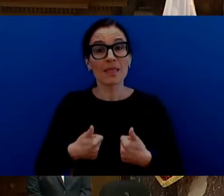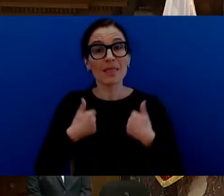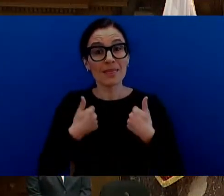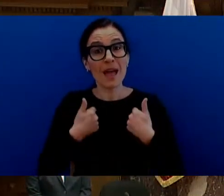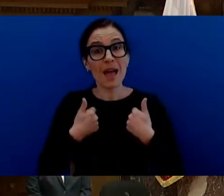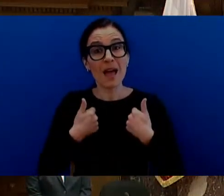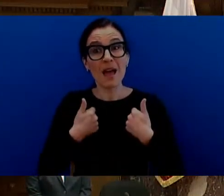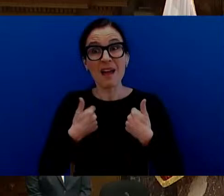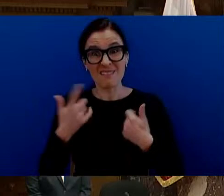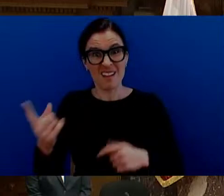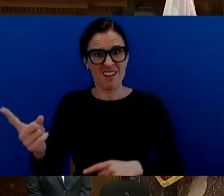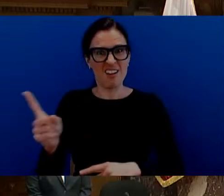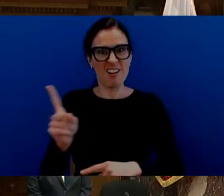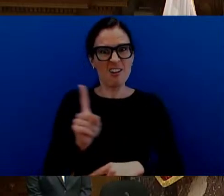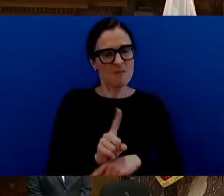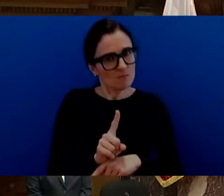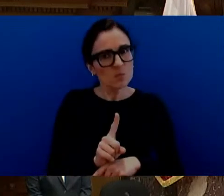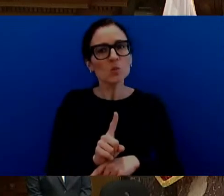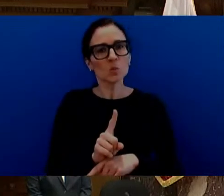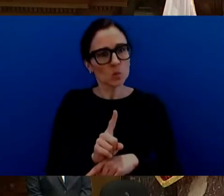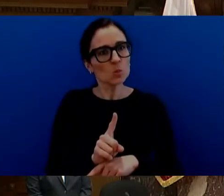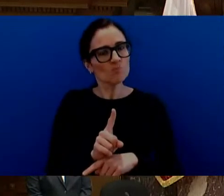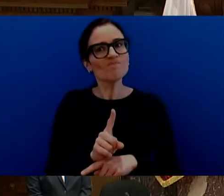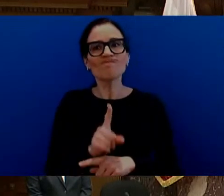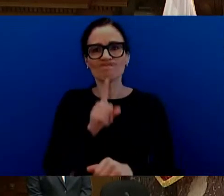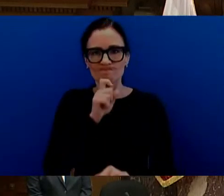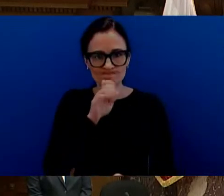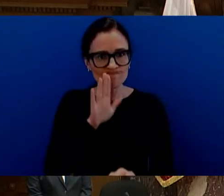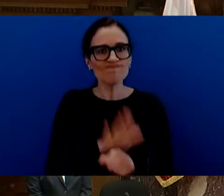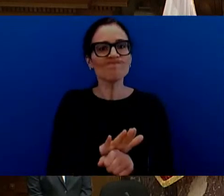where we can do our decision,